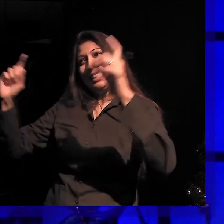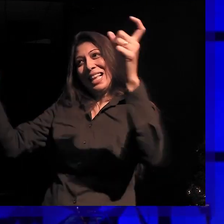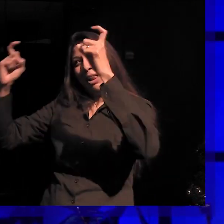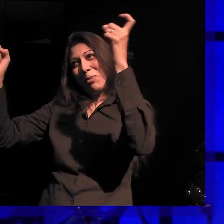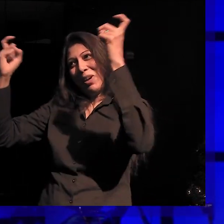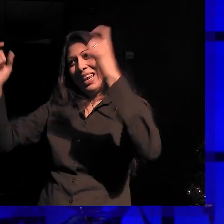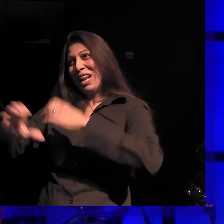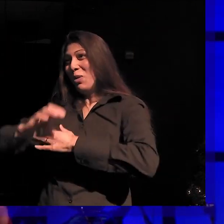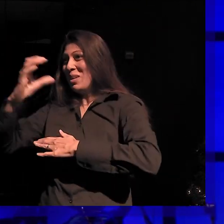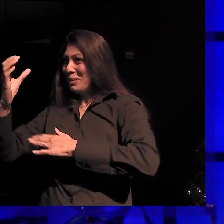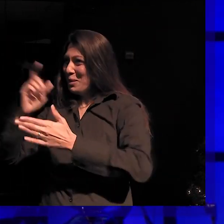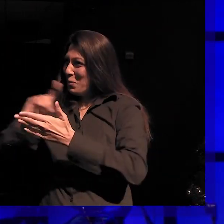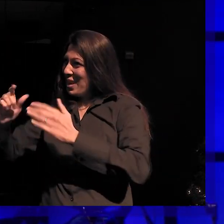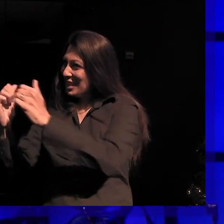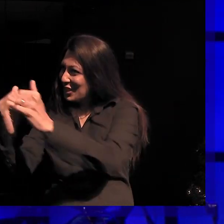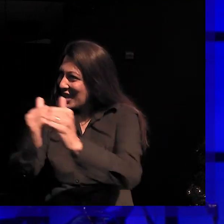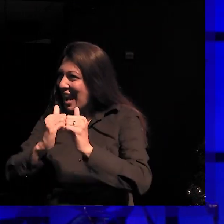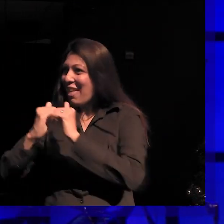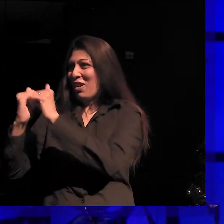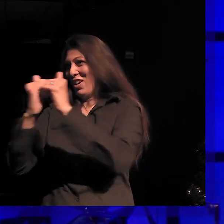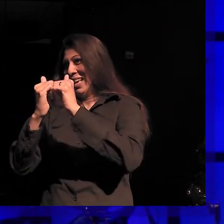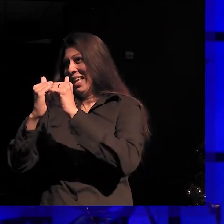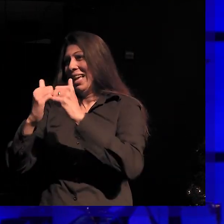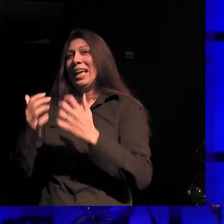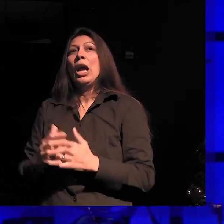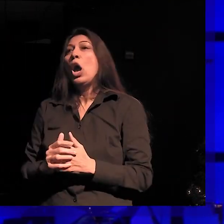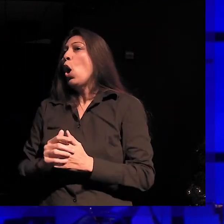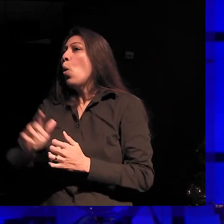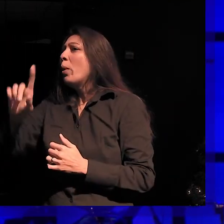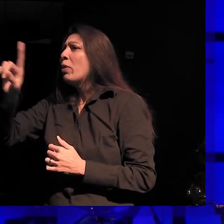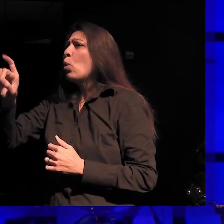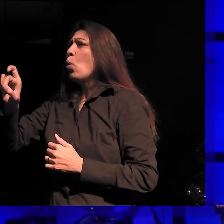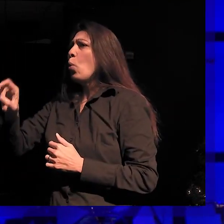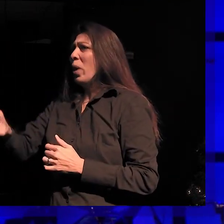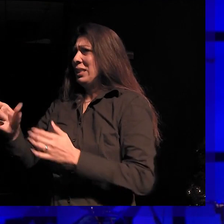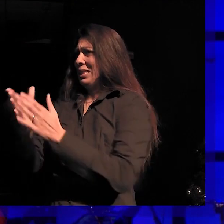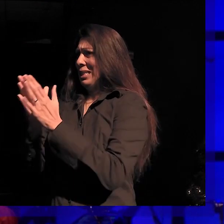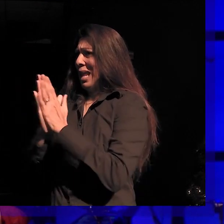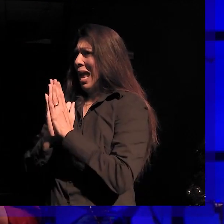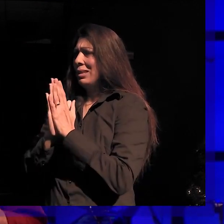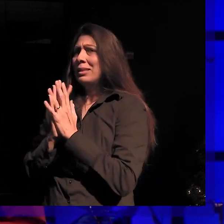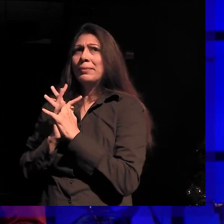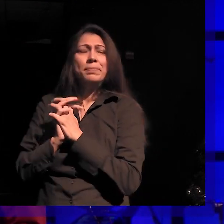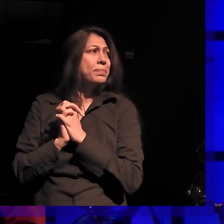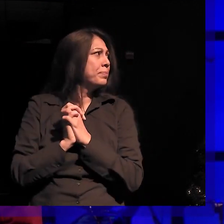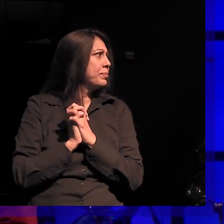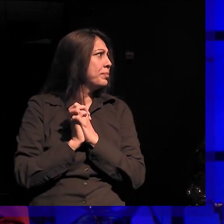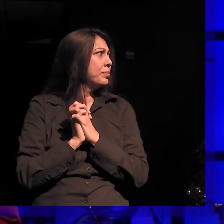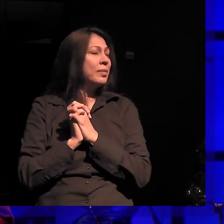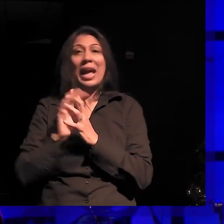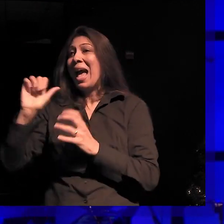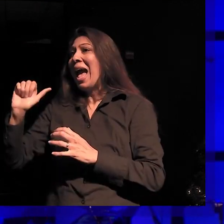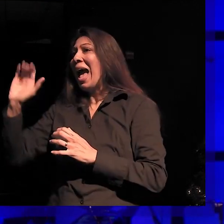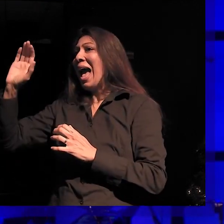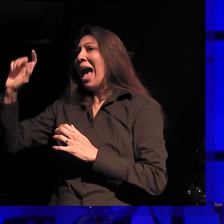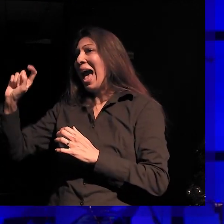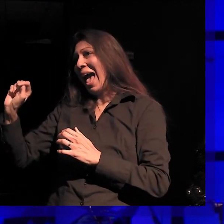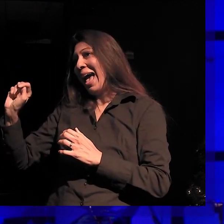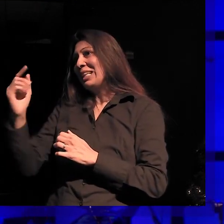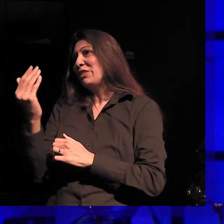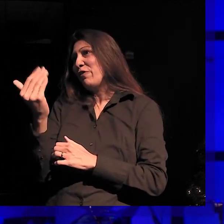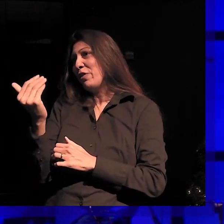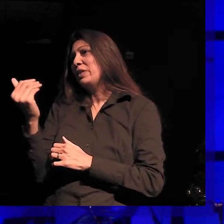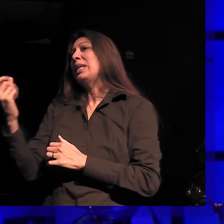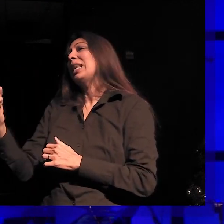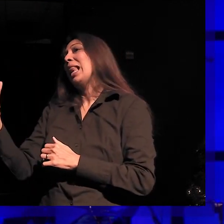week together. So let's kick things off with a question that's asked all of us in Acts 15:11.